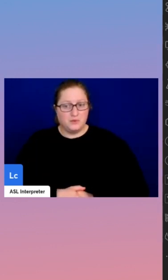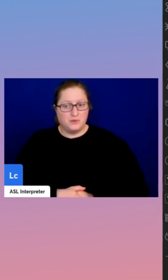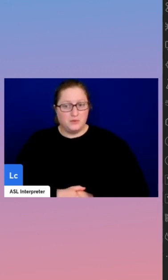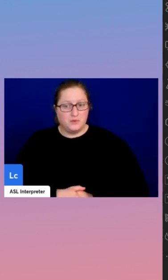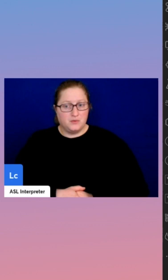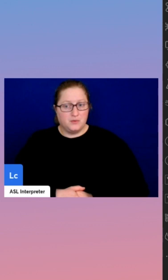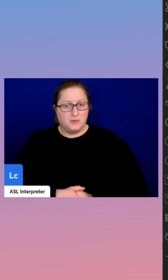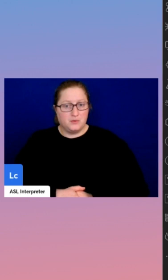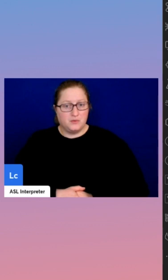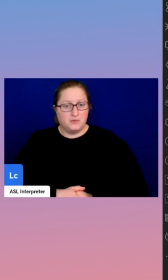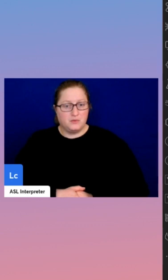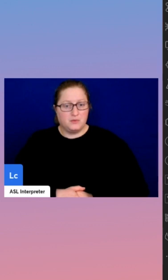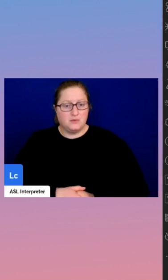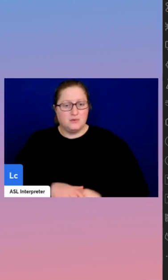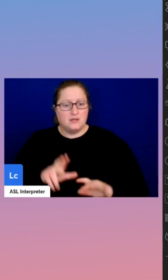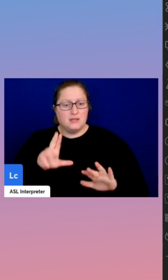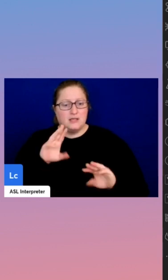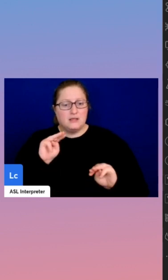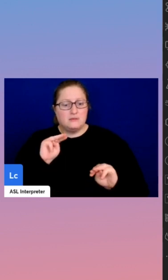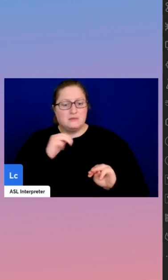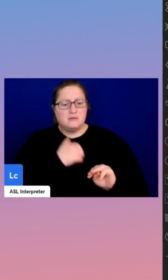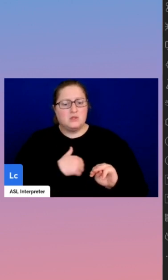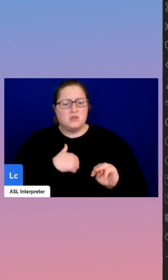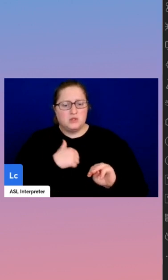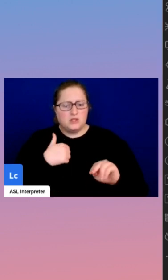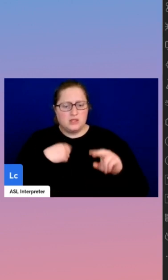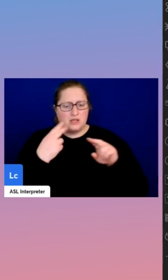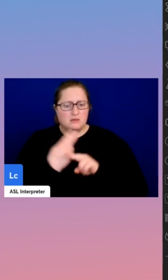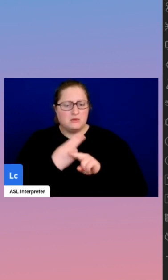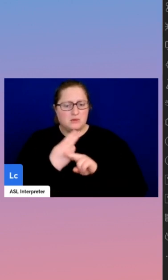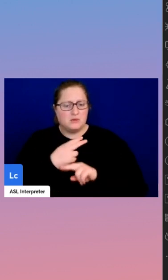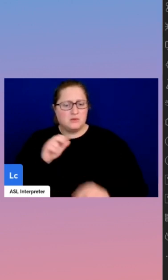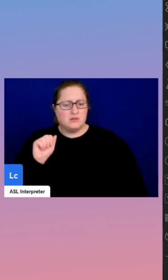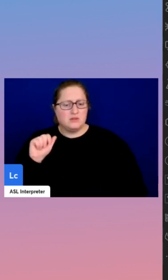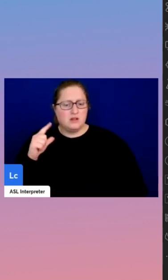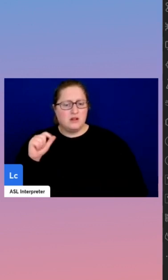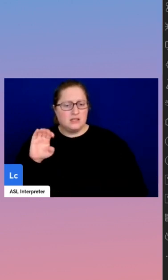Here, let me, sorry, I'm using aliases, commit messages,